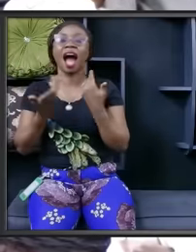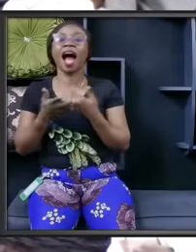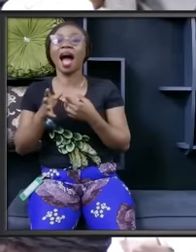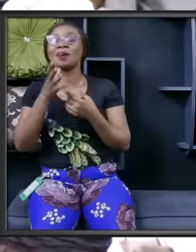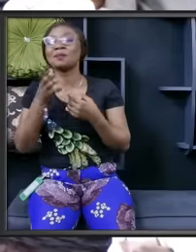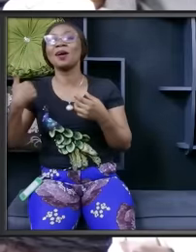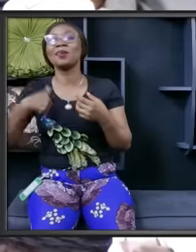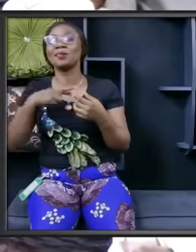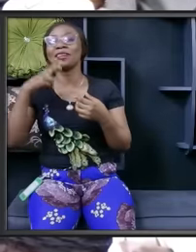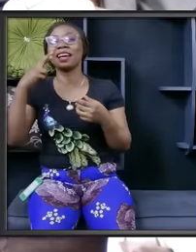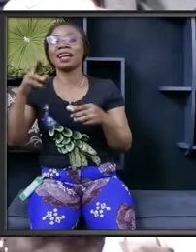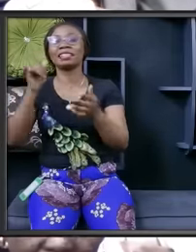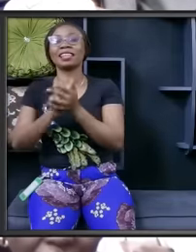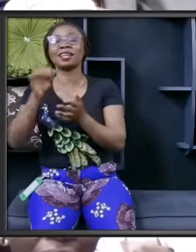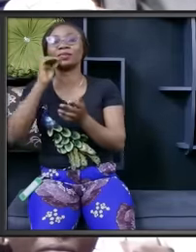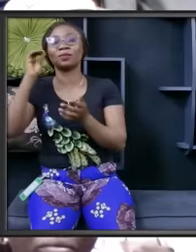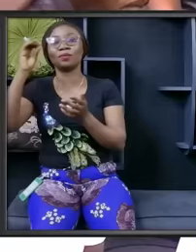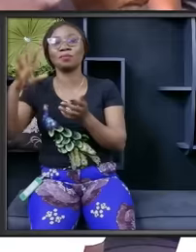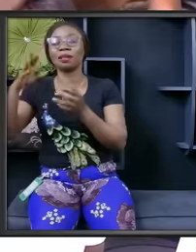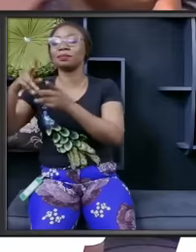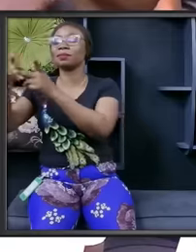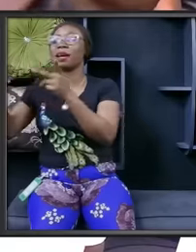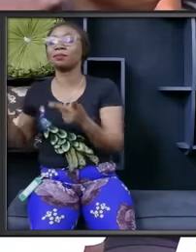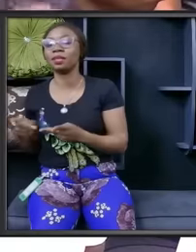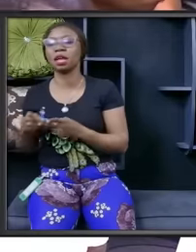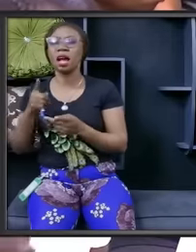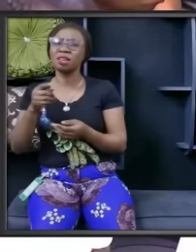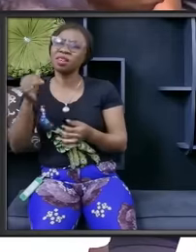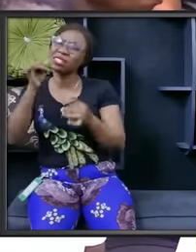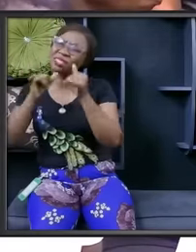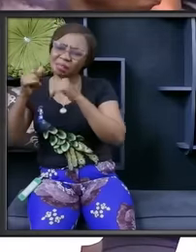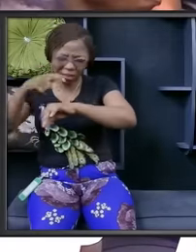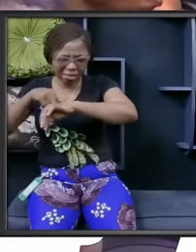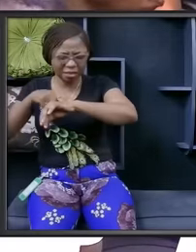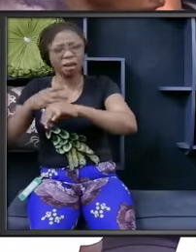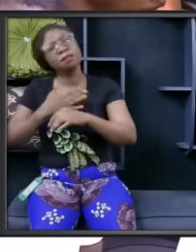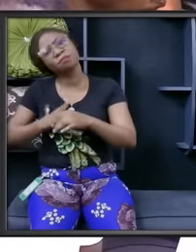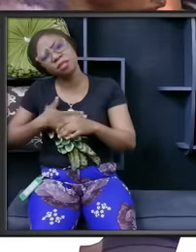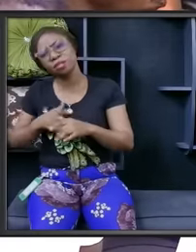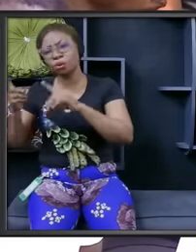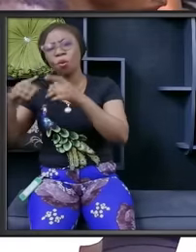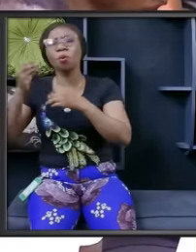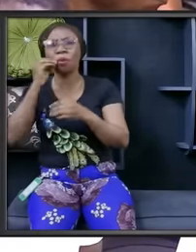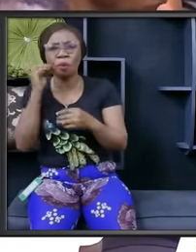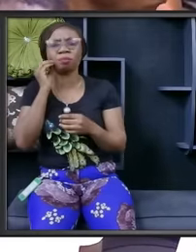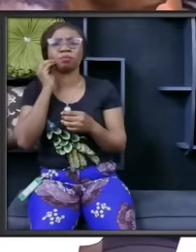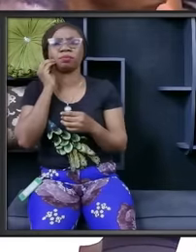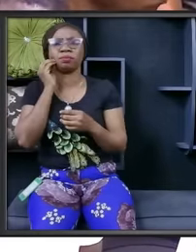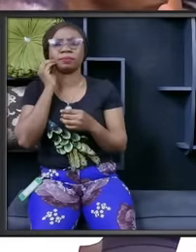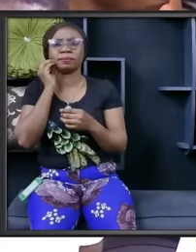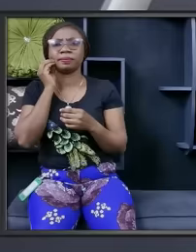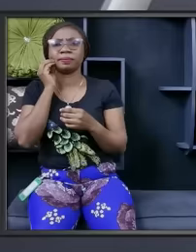we there for that woman shop. I say, are you the drink by this time? Beg, come home. Mm. Come home, I beg. Okay.